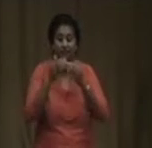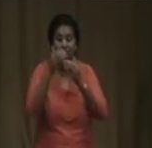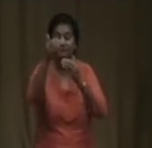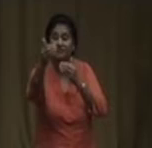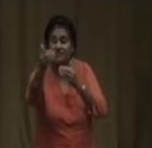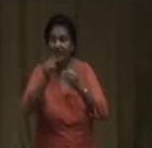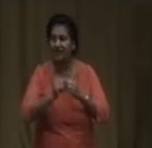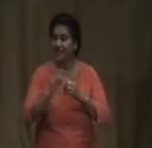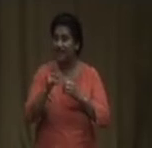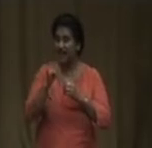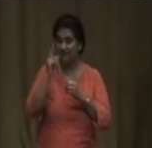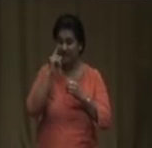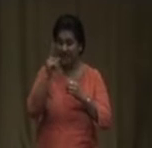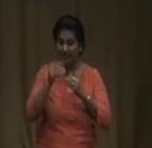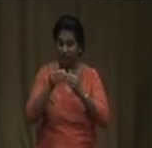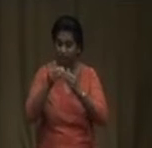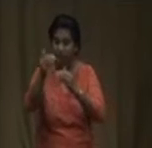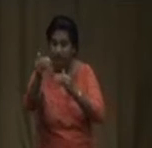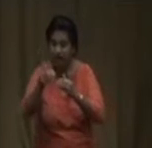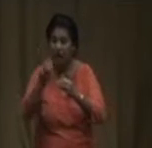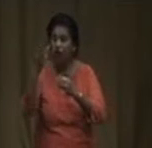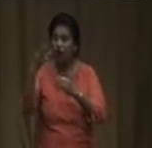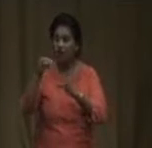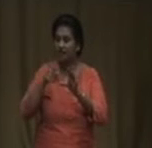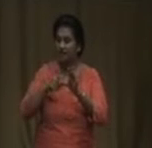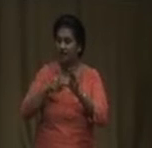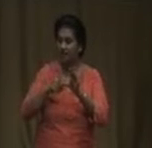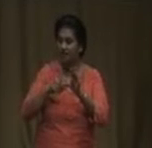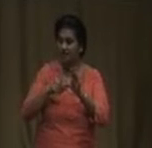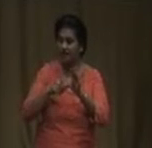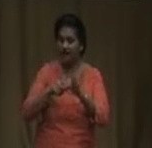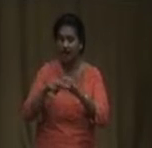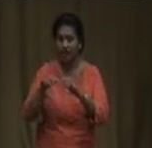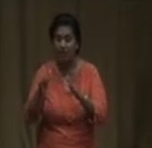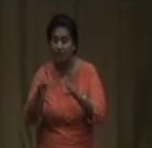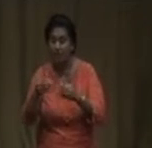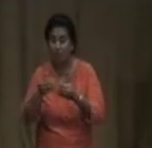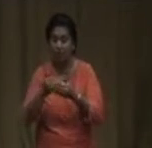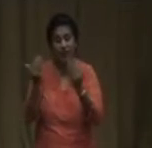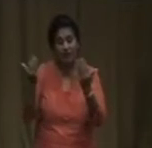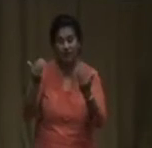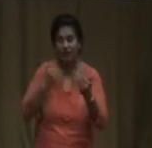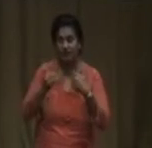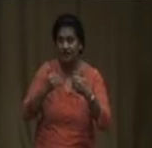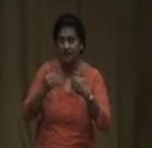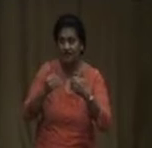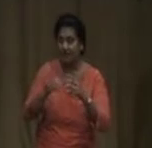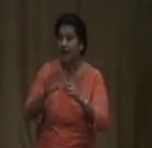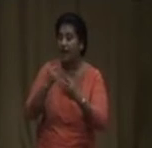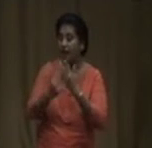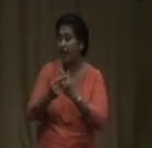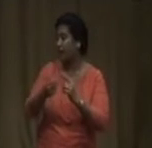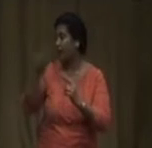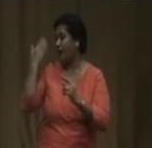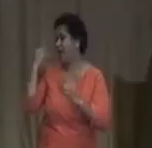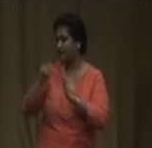years from now, the big university campuses will be relics. Now, we're 20 years into the prediction, we've got 10 to